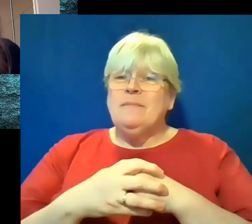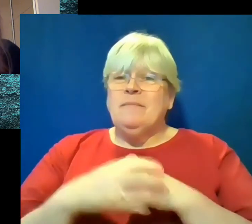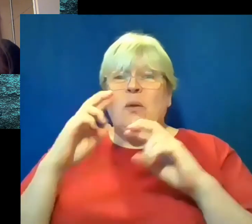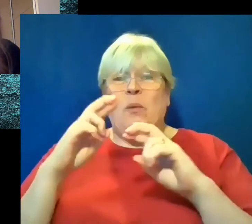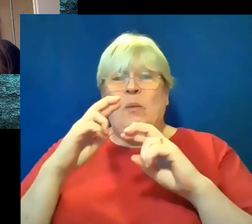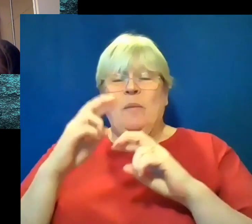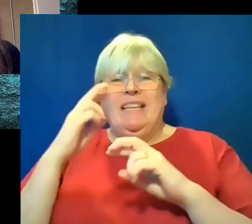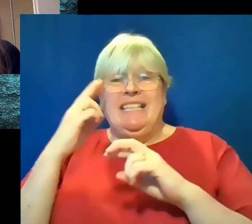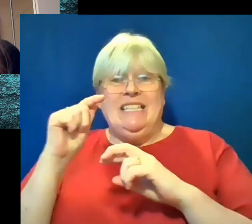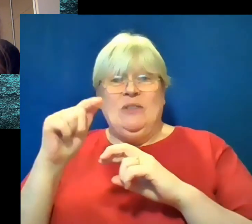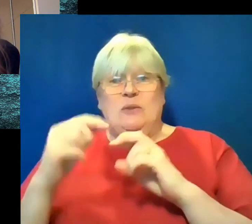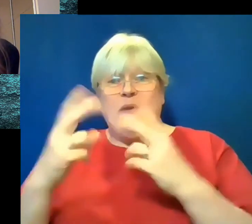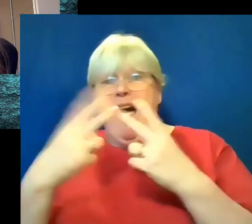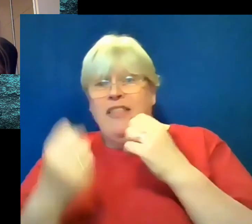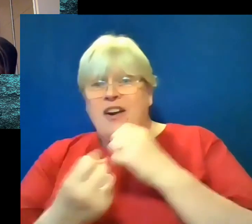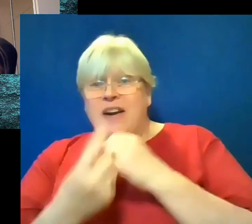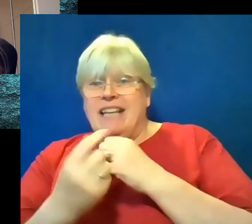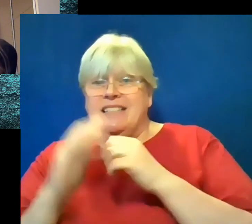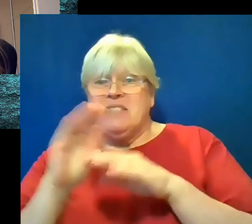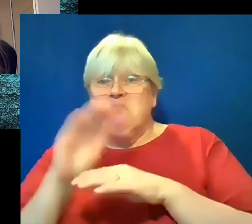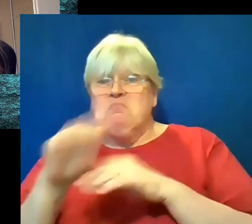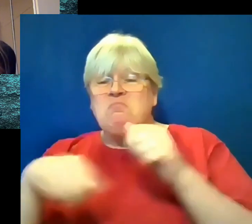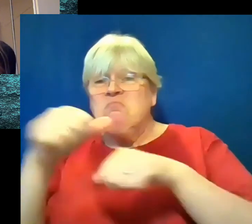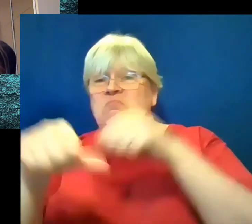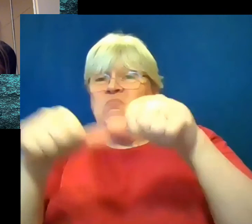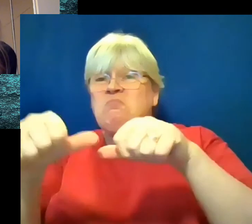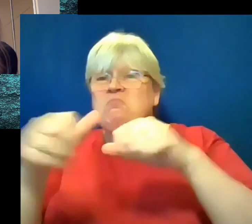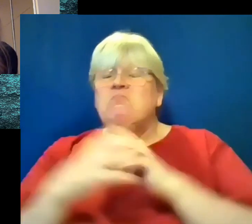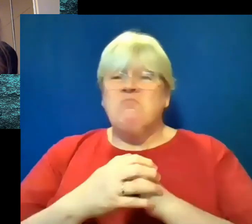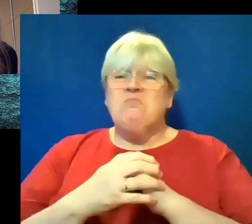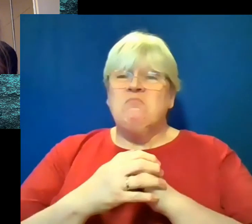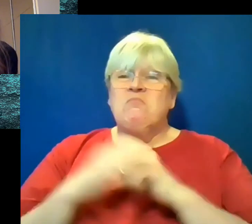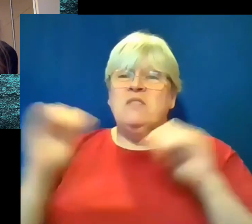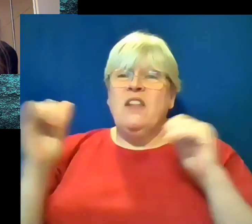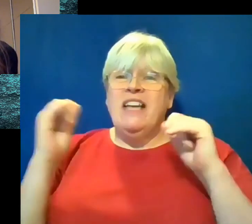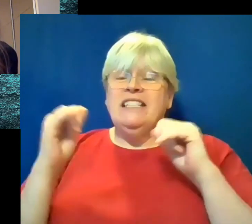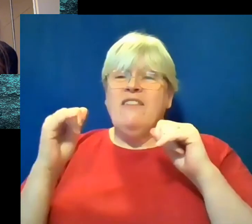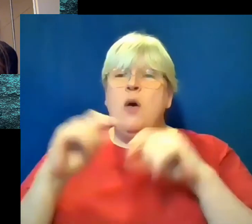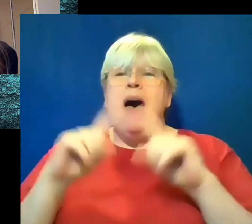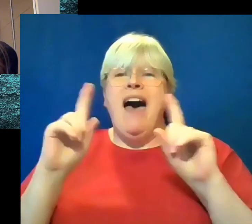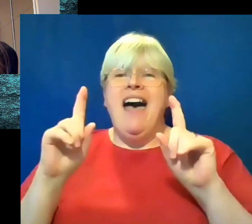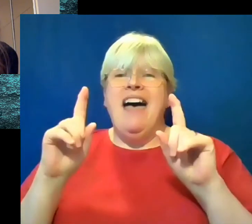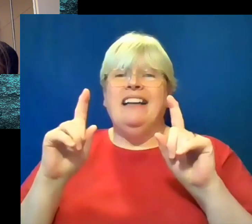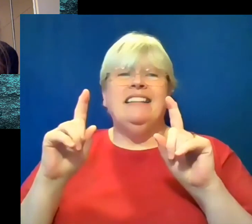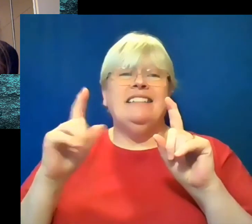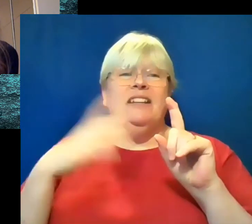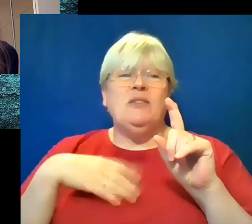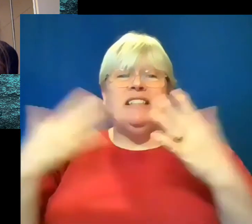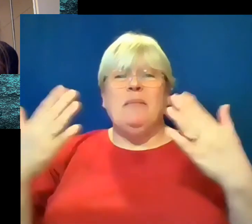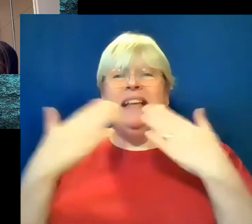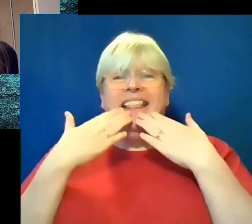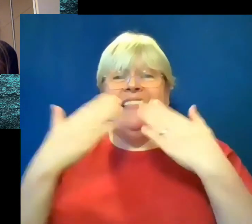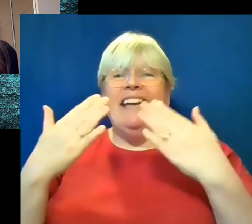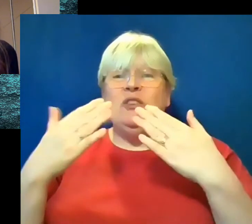the course of other events over the festival. But I just want to say a massive thank you to